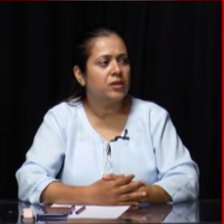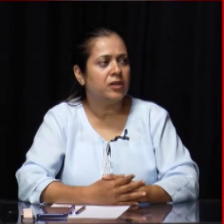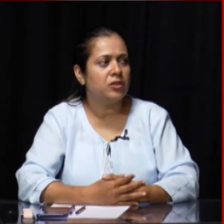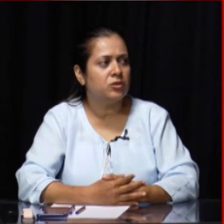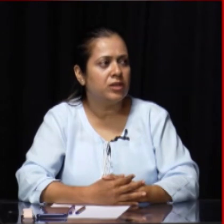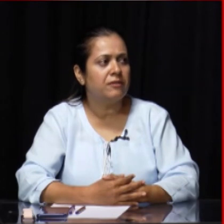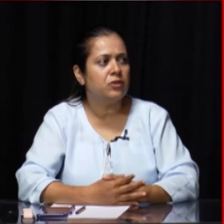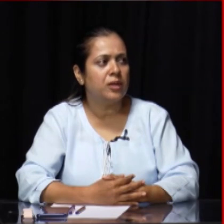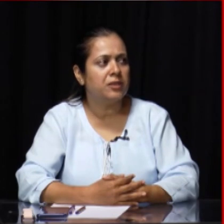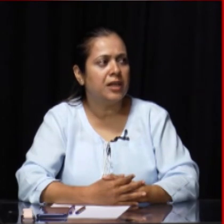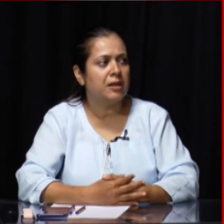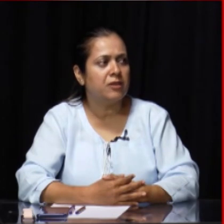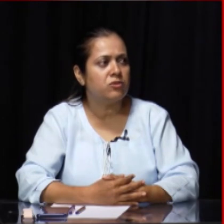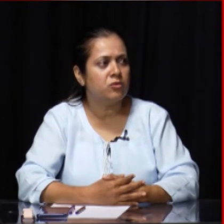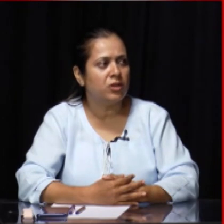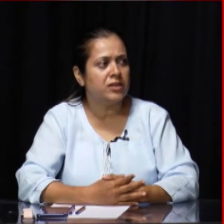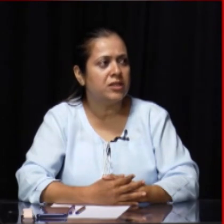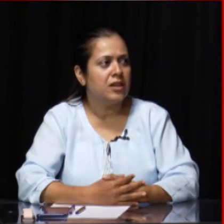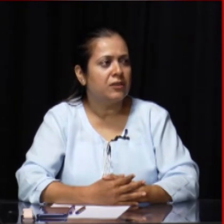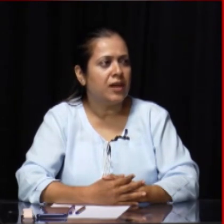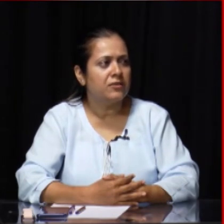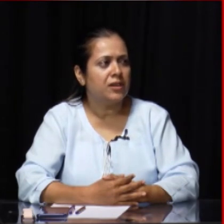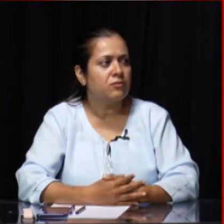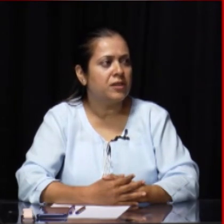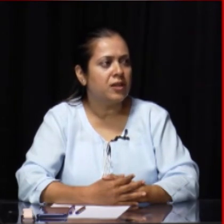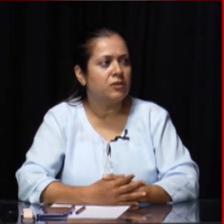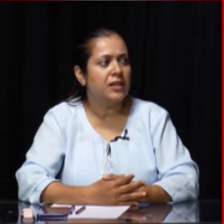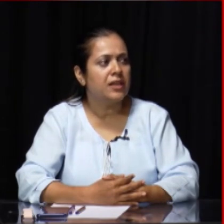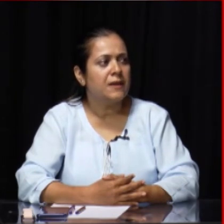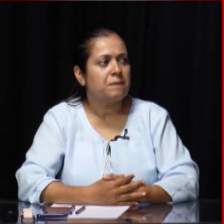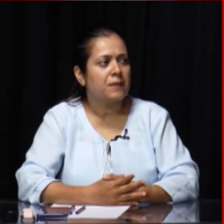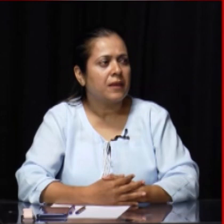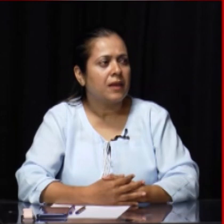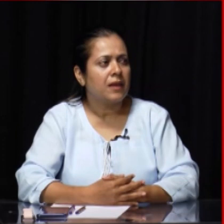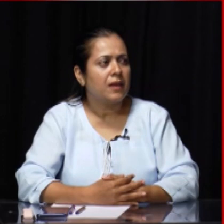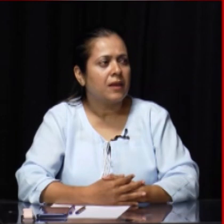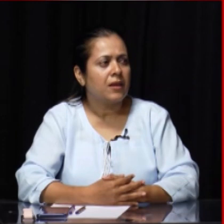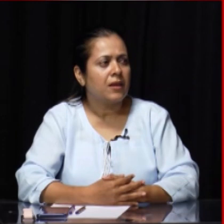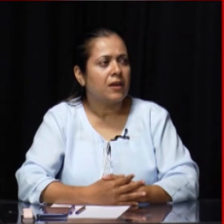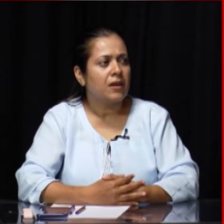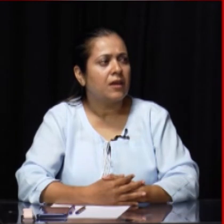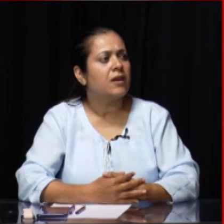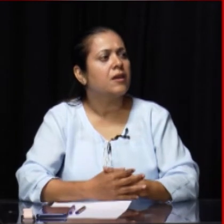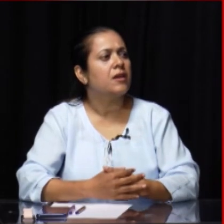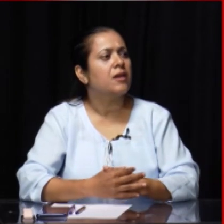do 11-12, but that time there was no college. You know, I tried to figure out. Then